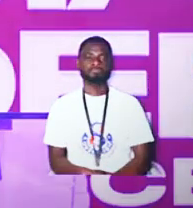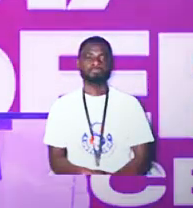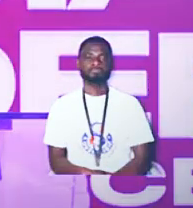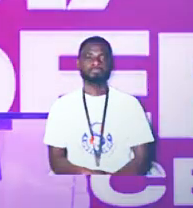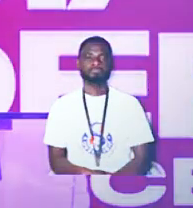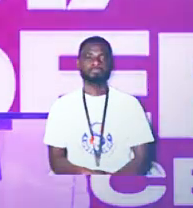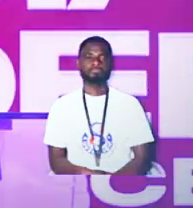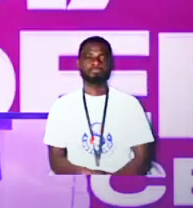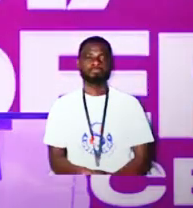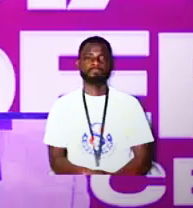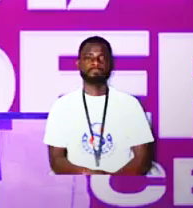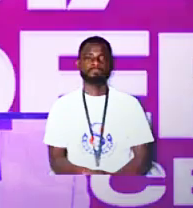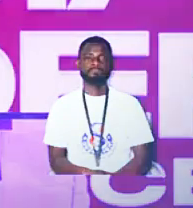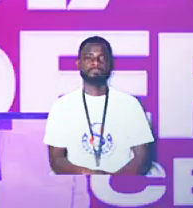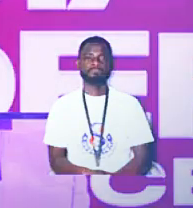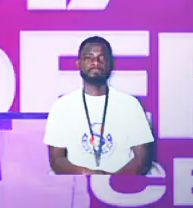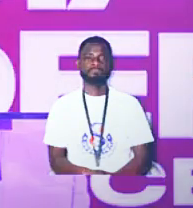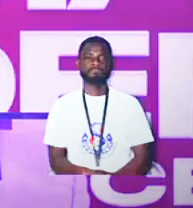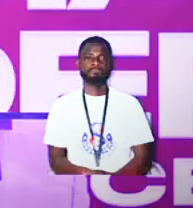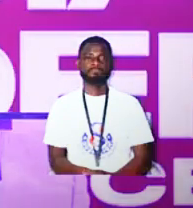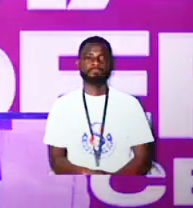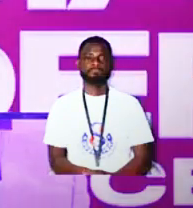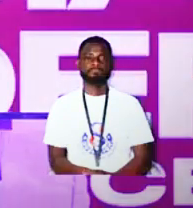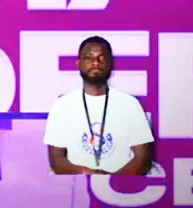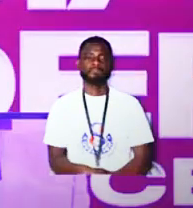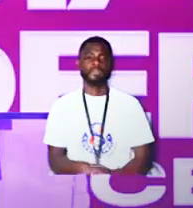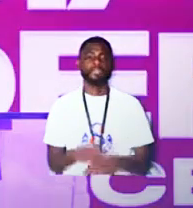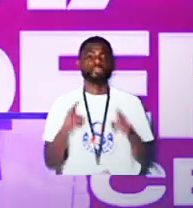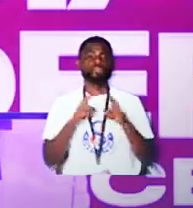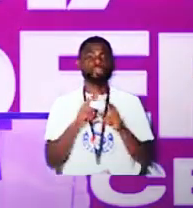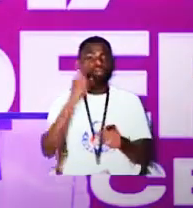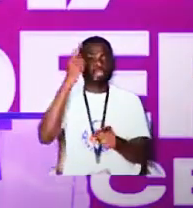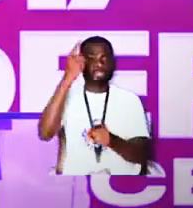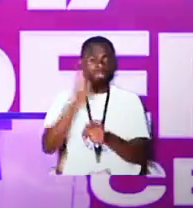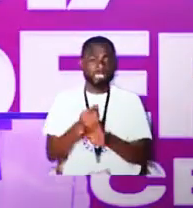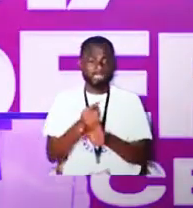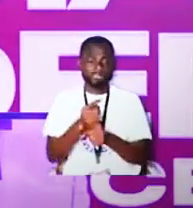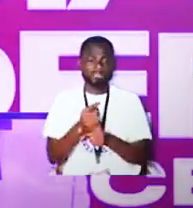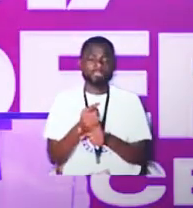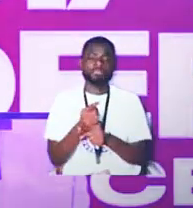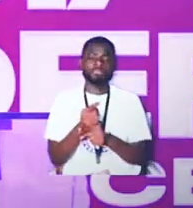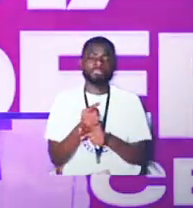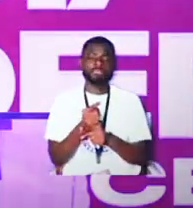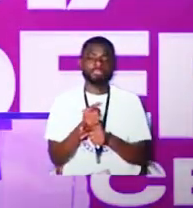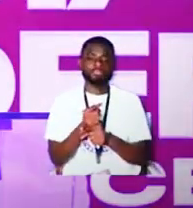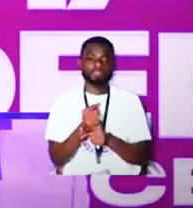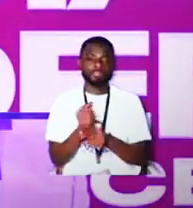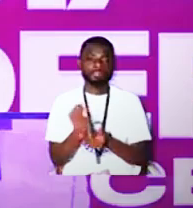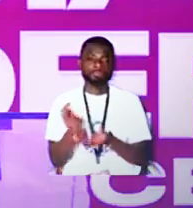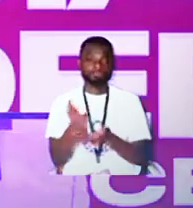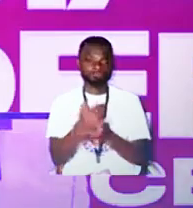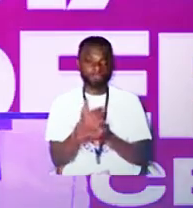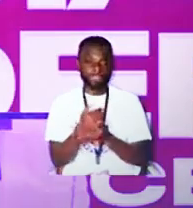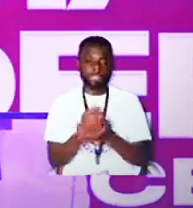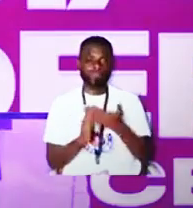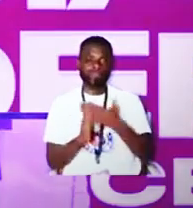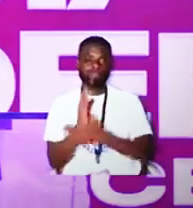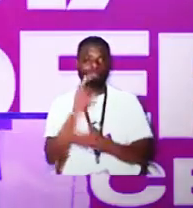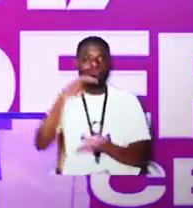Isaiah 59, 14. So justice is driven back, and righteousness